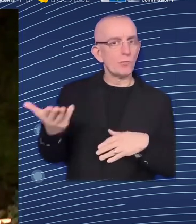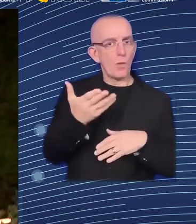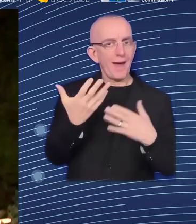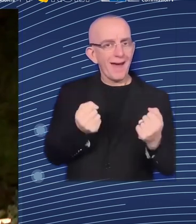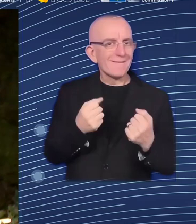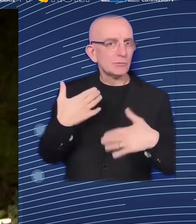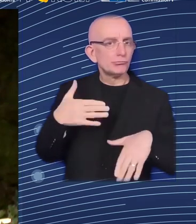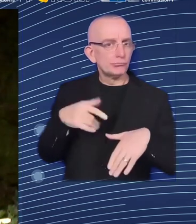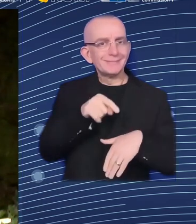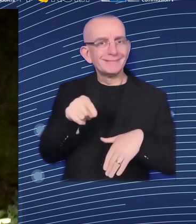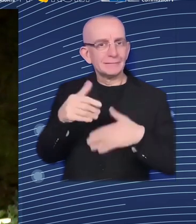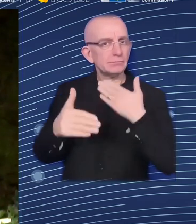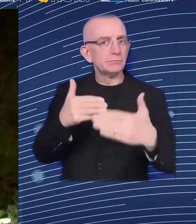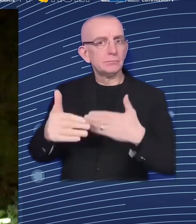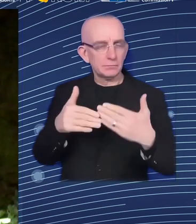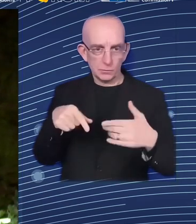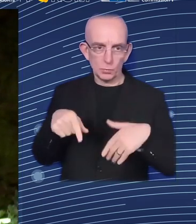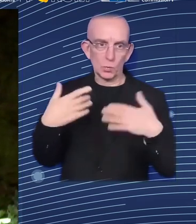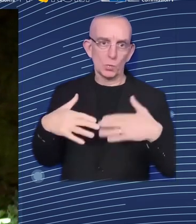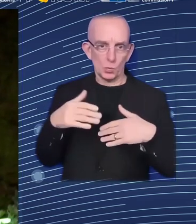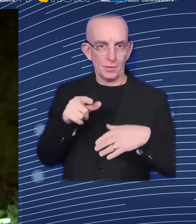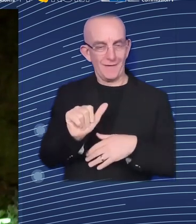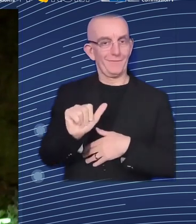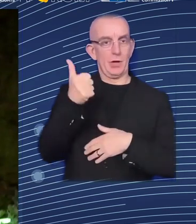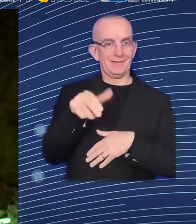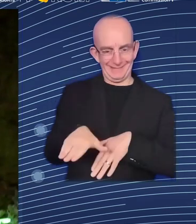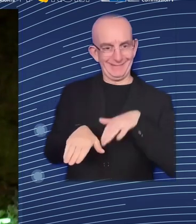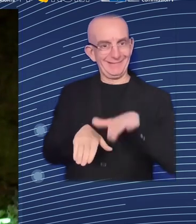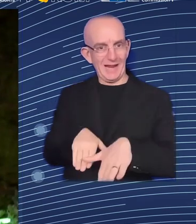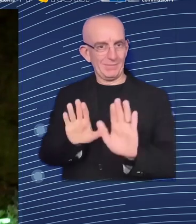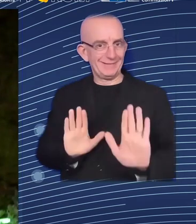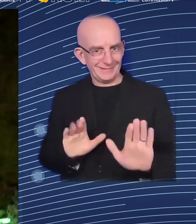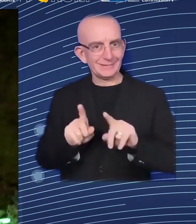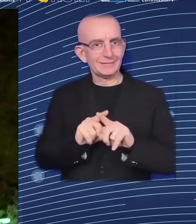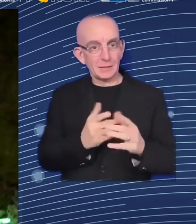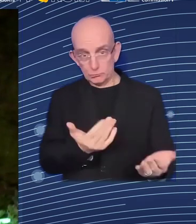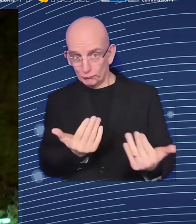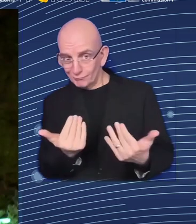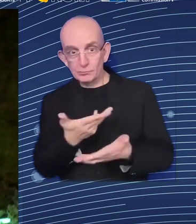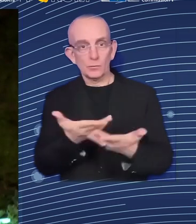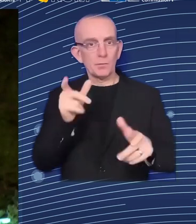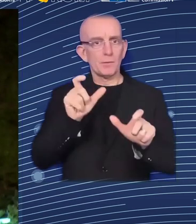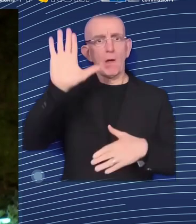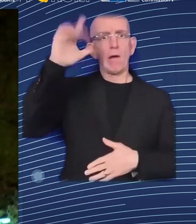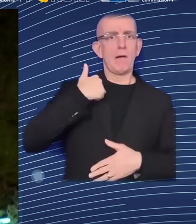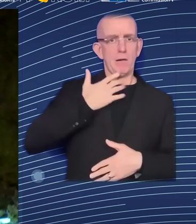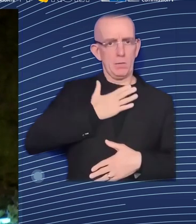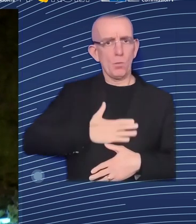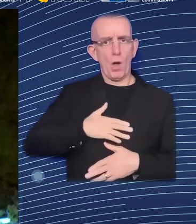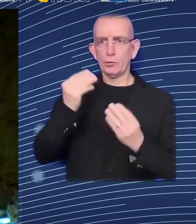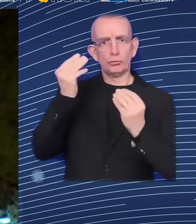the using the skills that are already available, building on this, I think that is a very important part